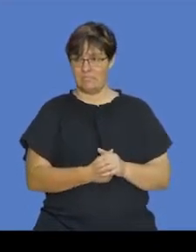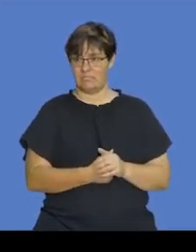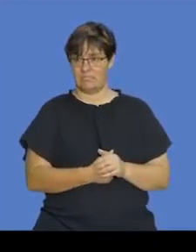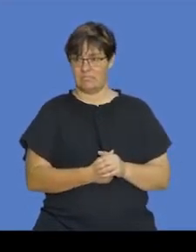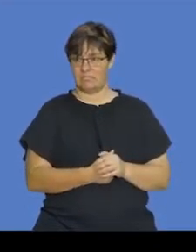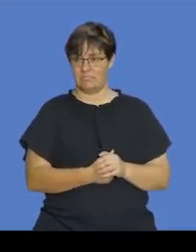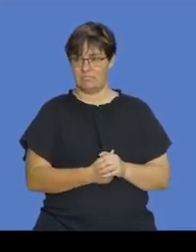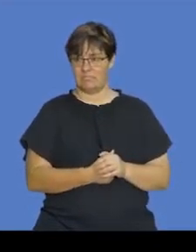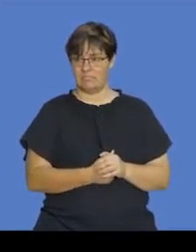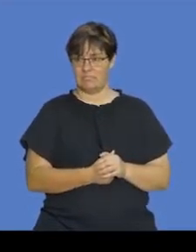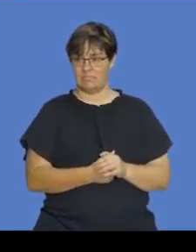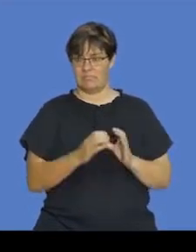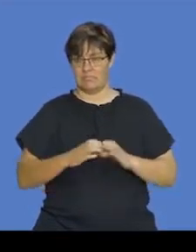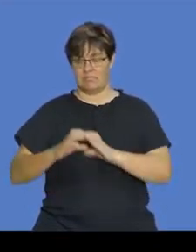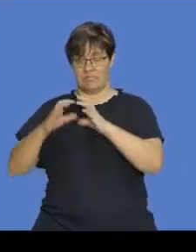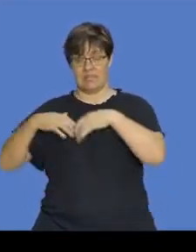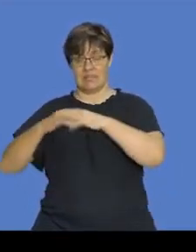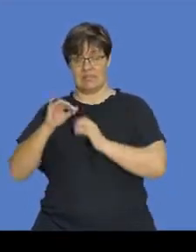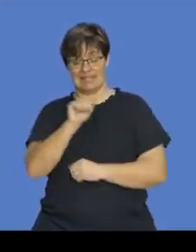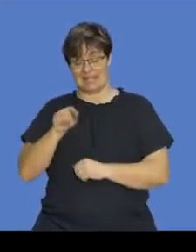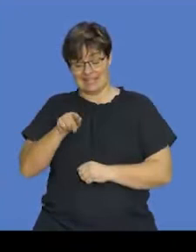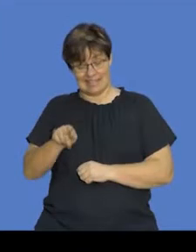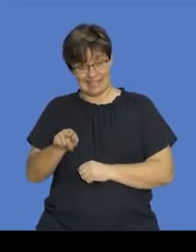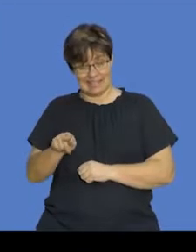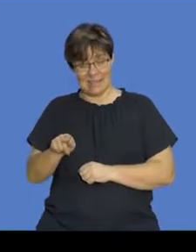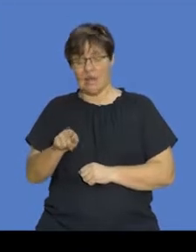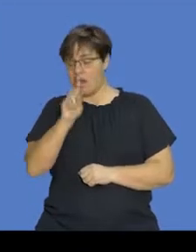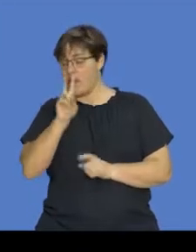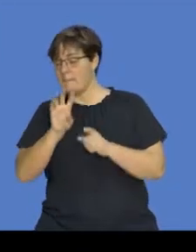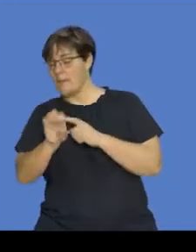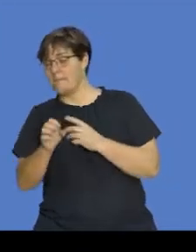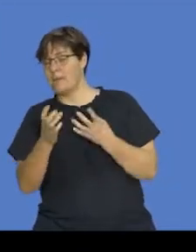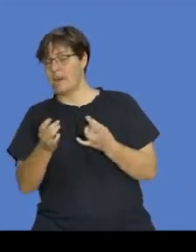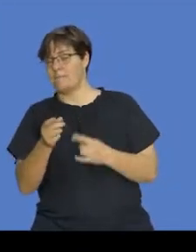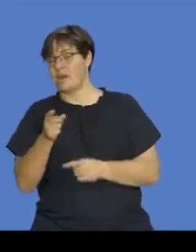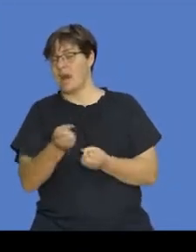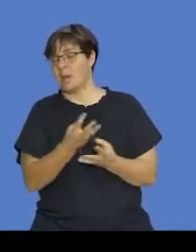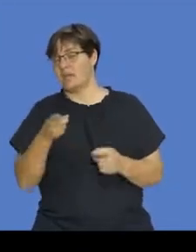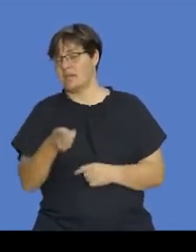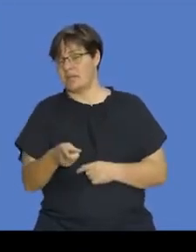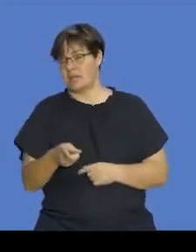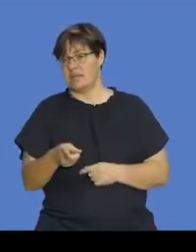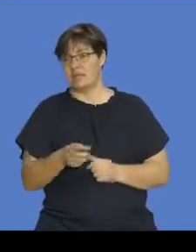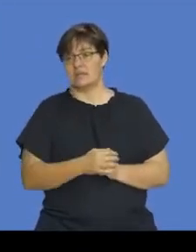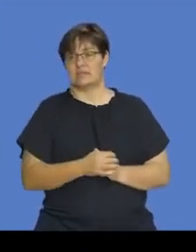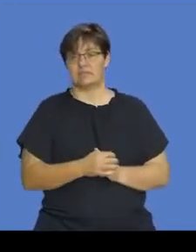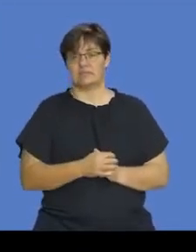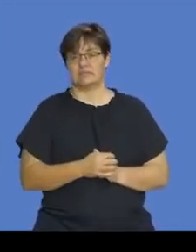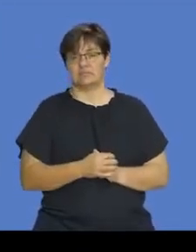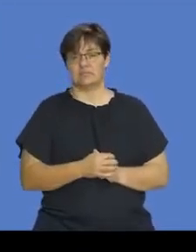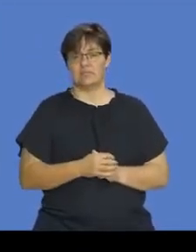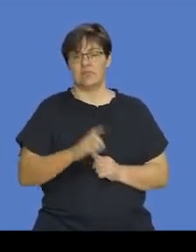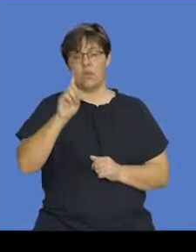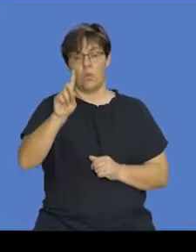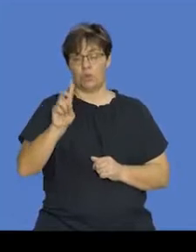slide Z or our set Z, we recognize the number in Z this time is only going